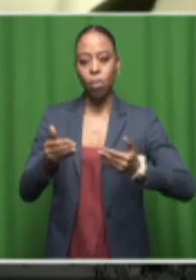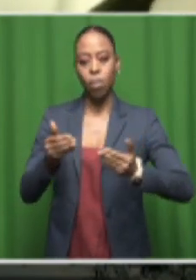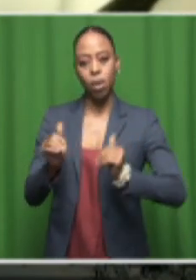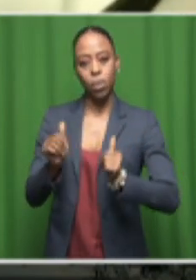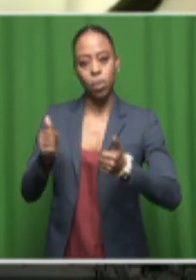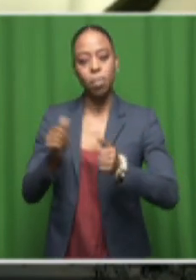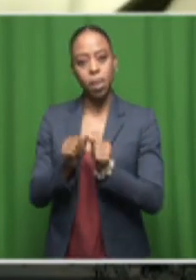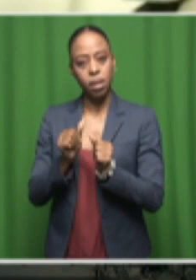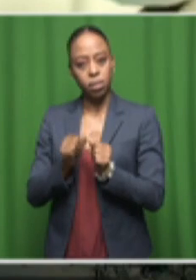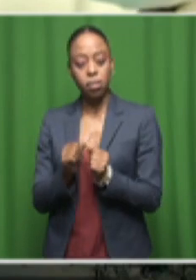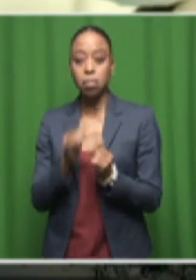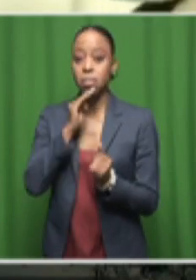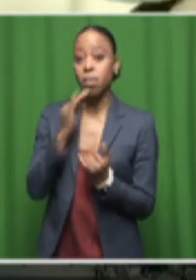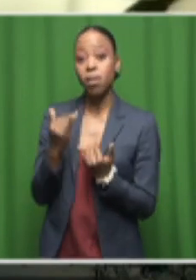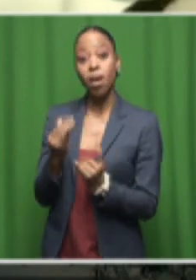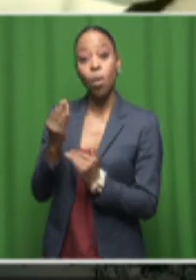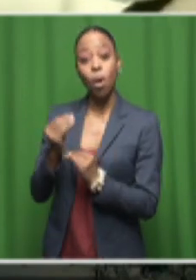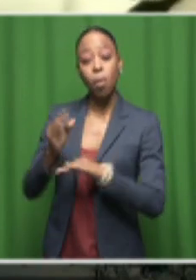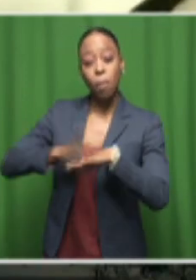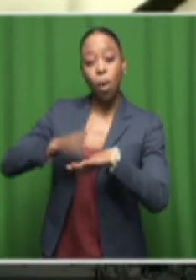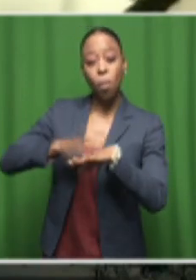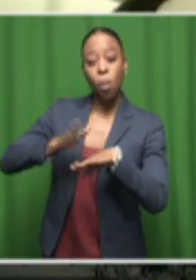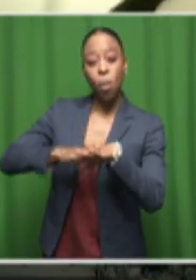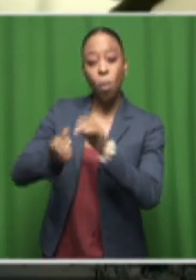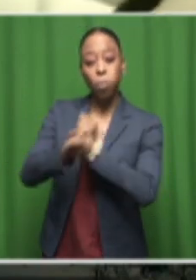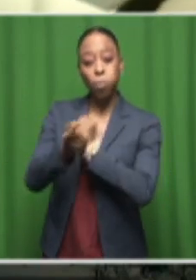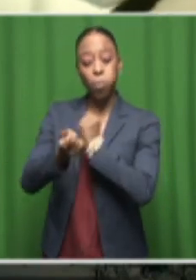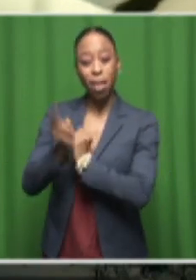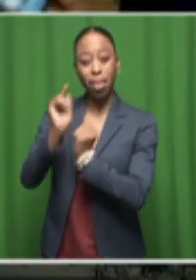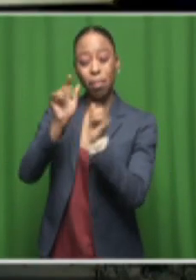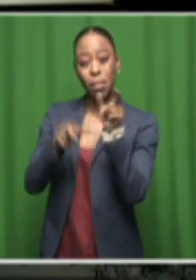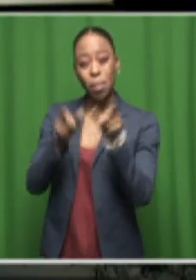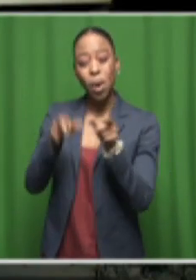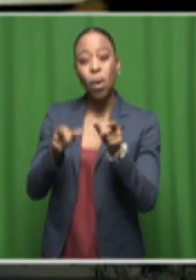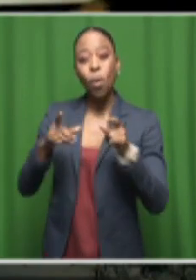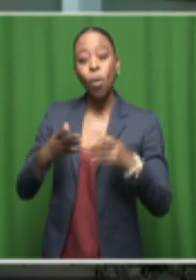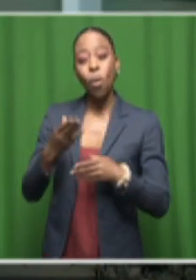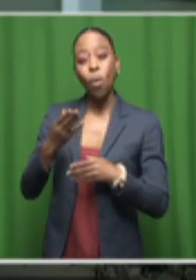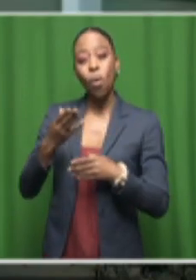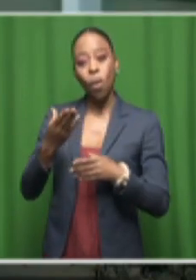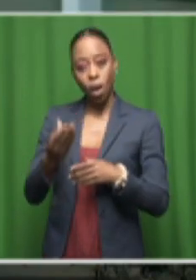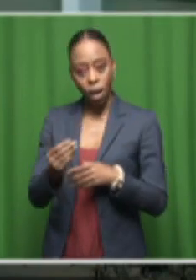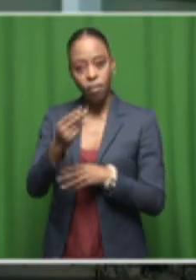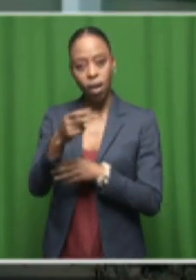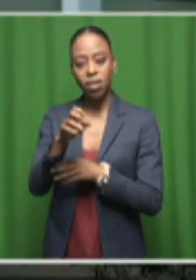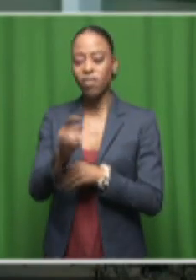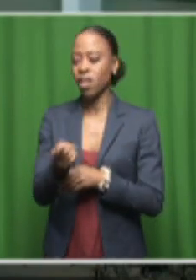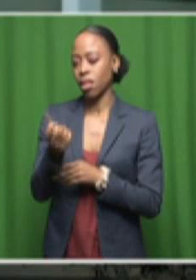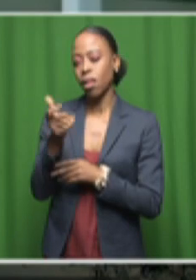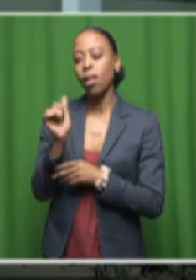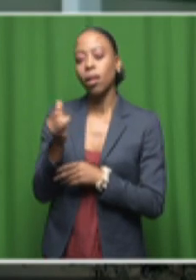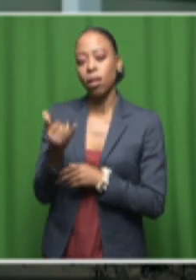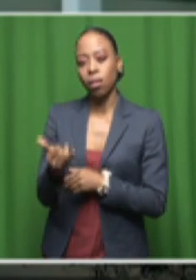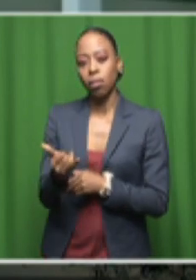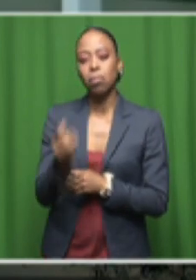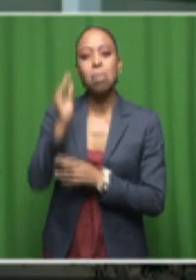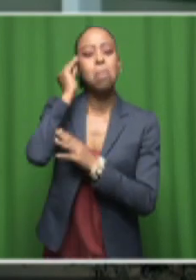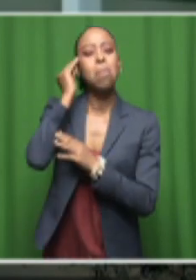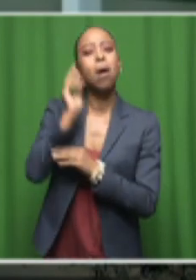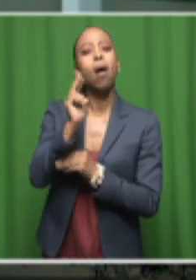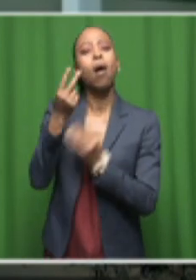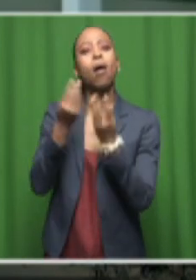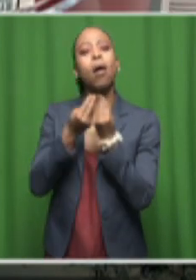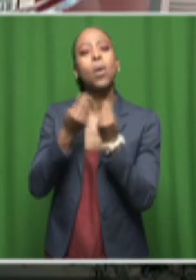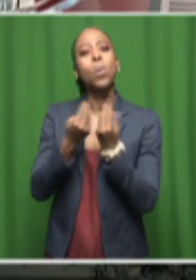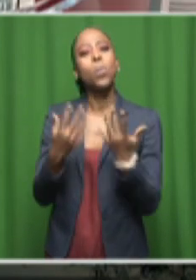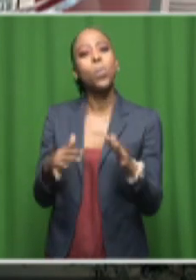are no longer really having that increase in the total number of people living with HIV. What is also interesting is that